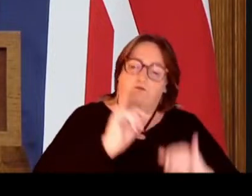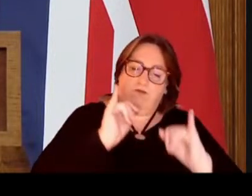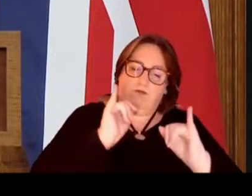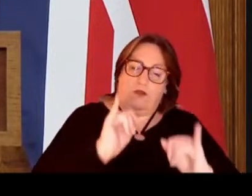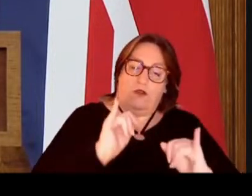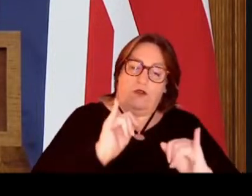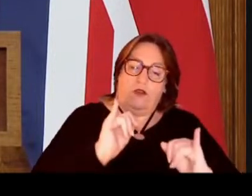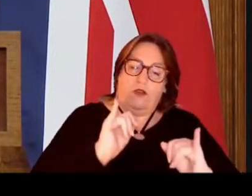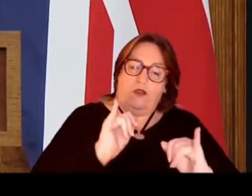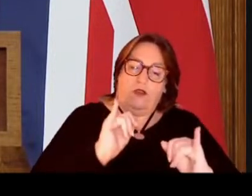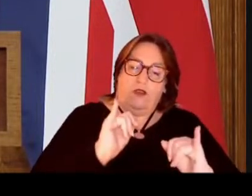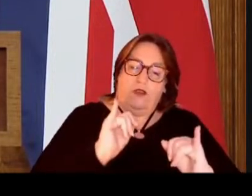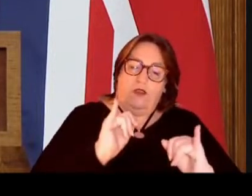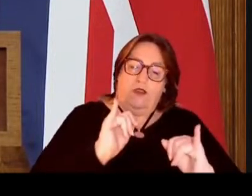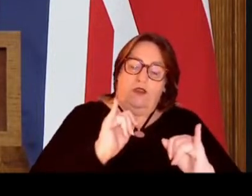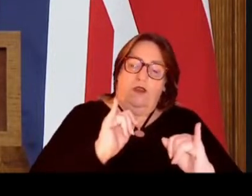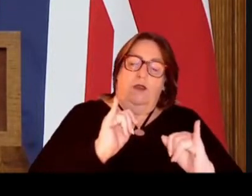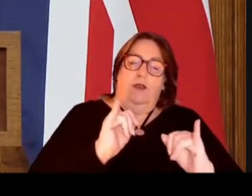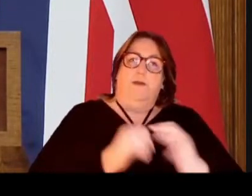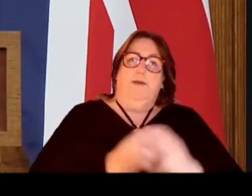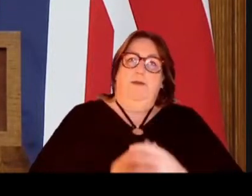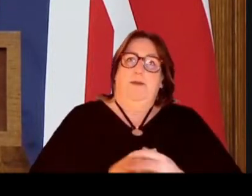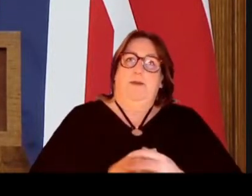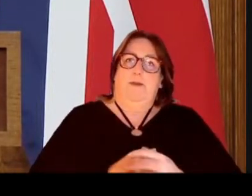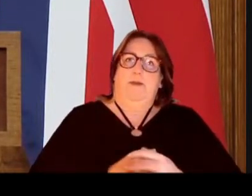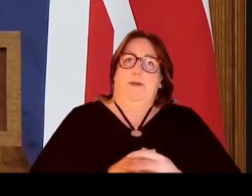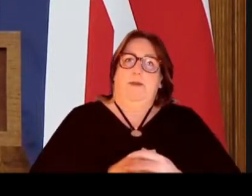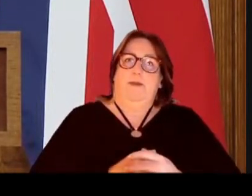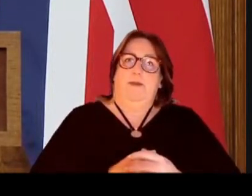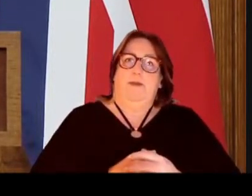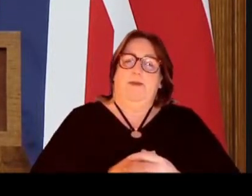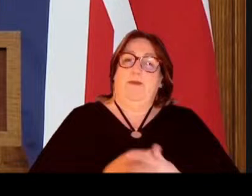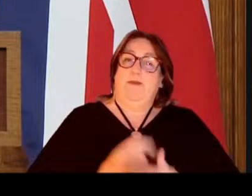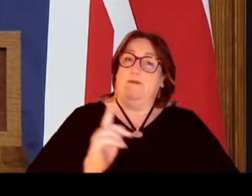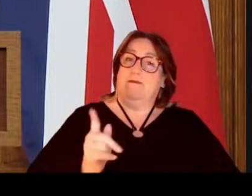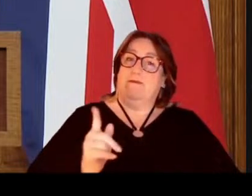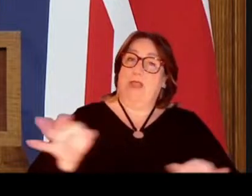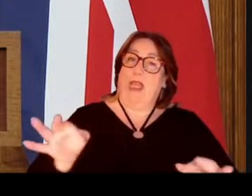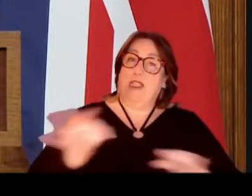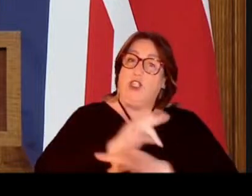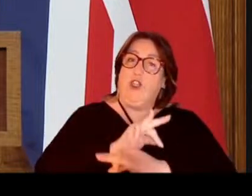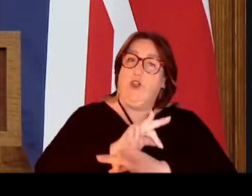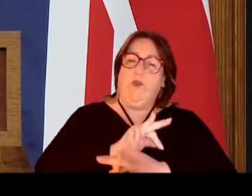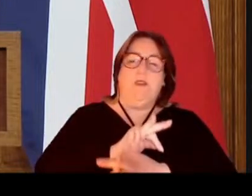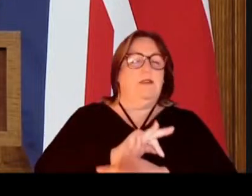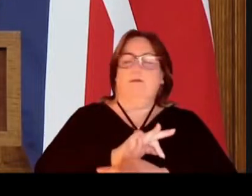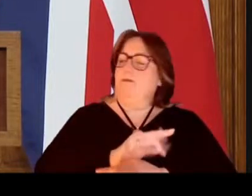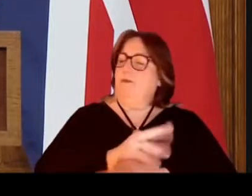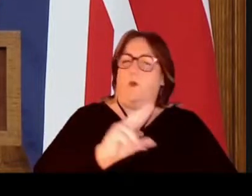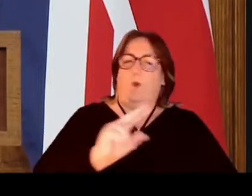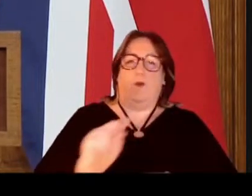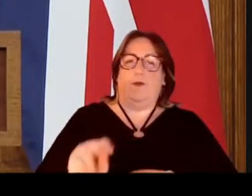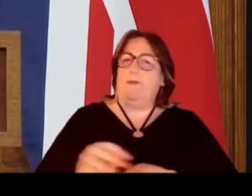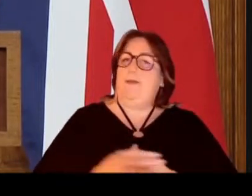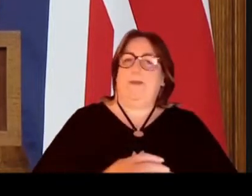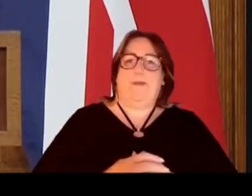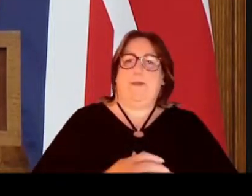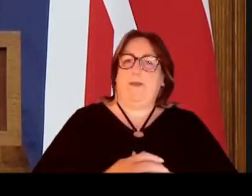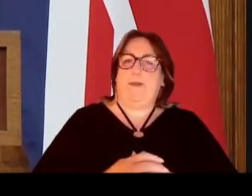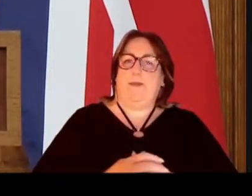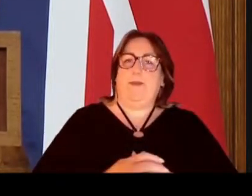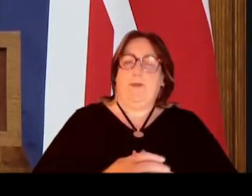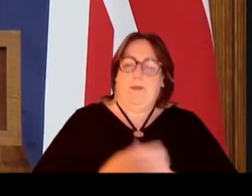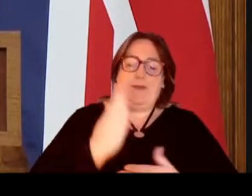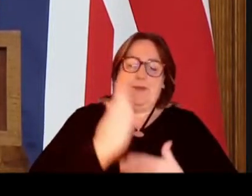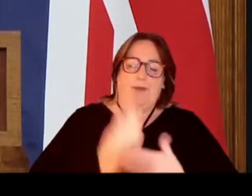more importantly, it is no excuse. And so, as part of the inquiry launched by the